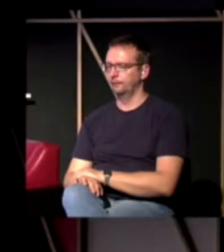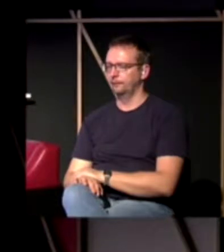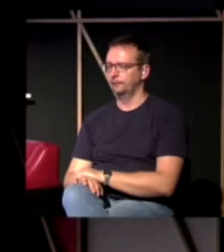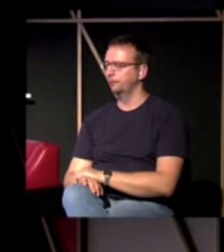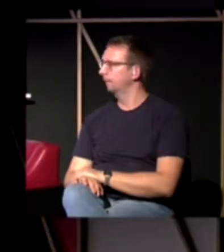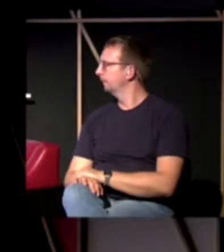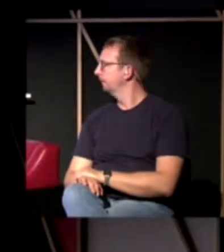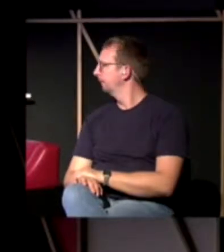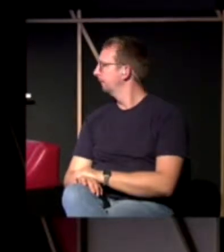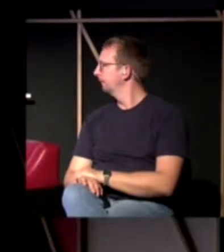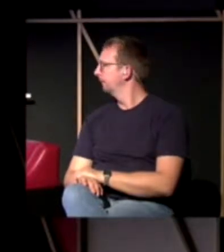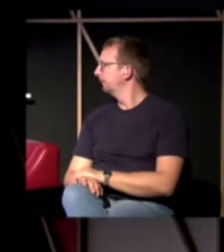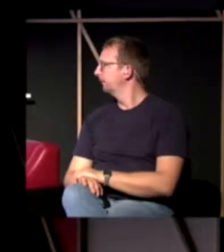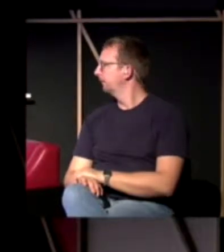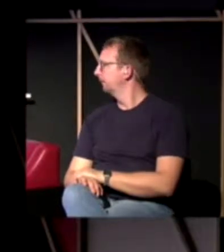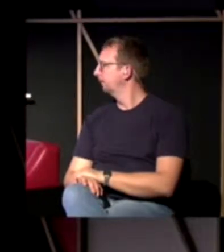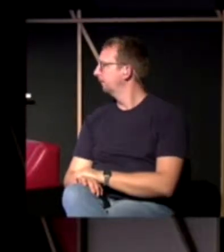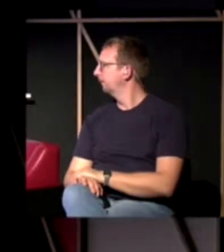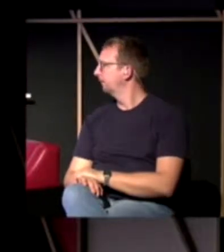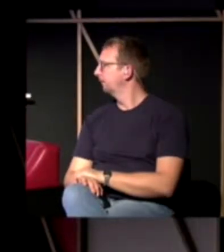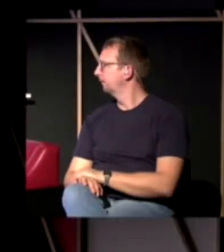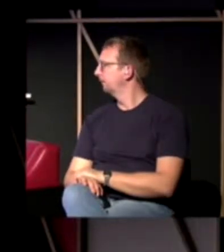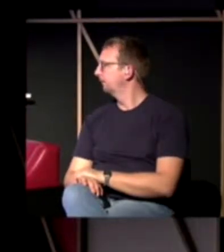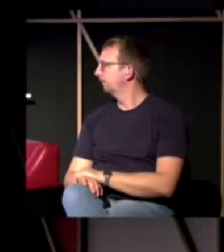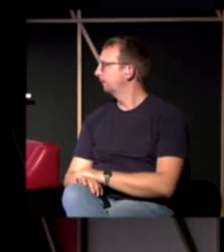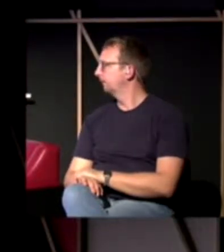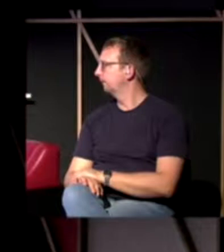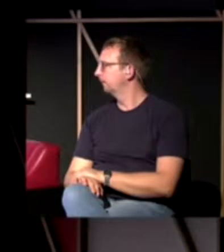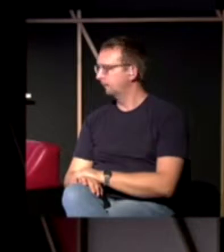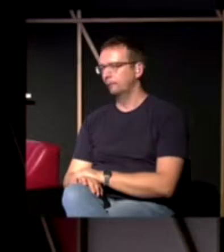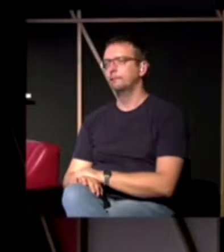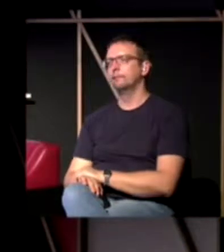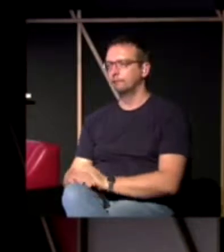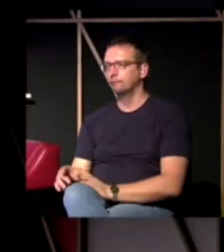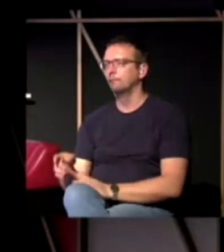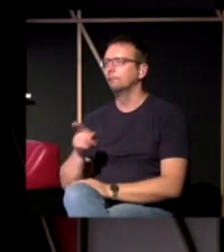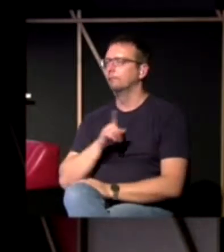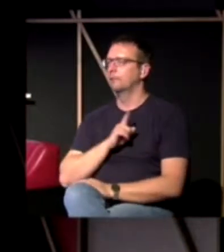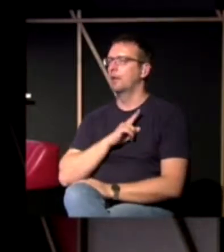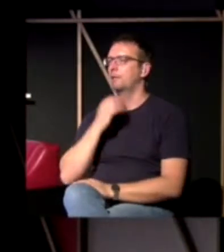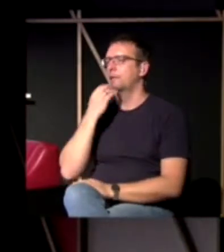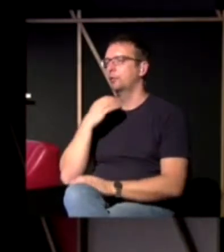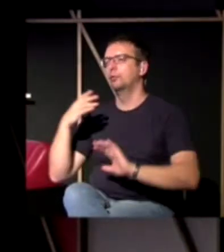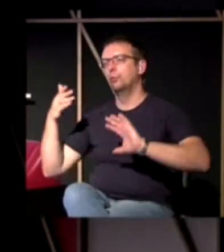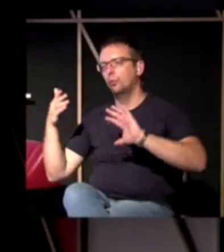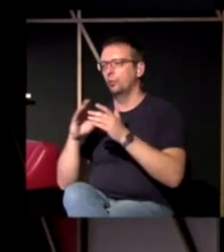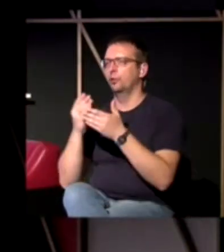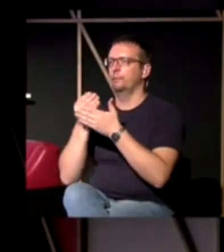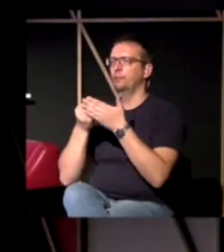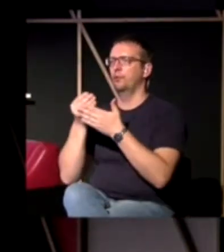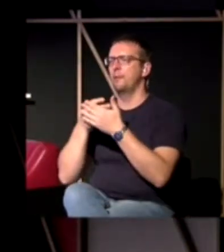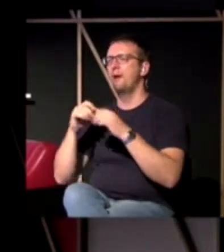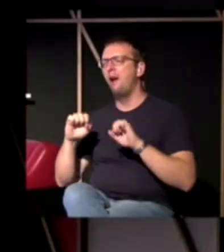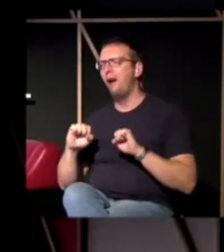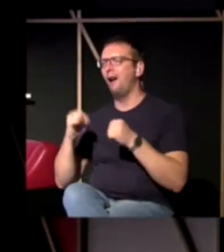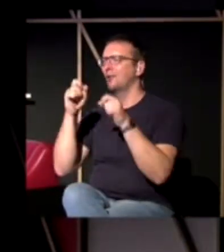So I'll briefly just give a little oversight into the Cafe Week of Action. We established the Week of Action to be a celebration of all things access